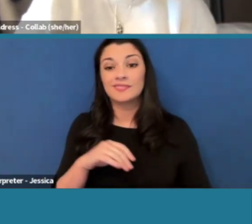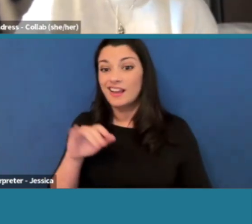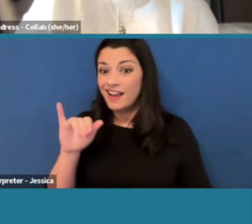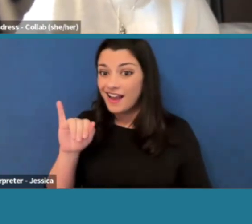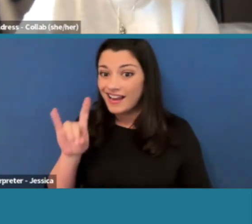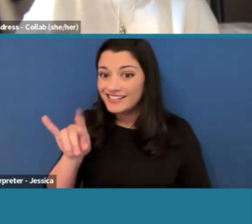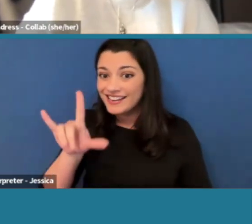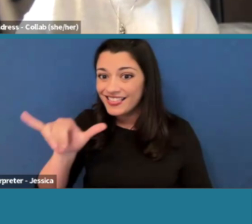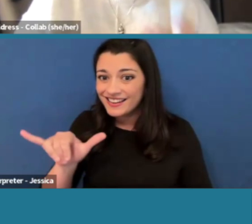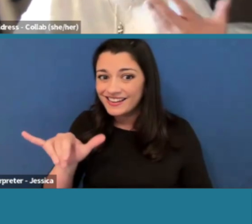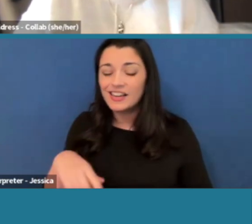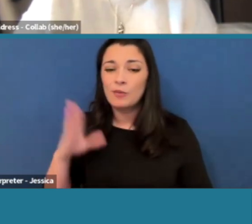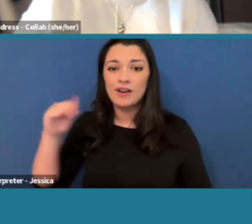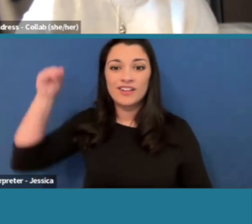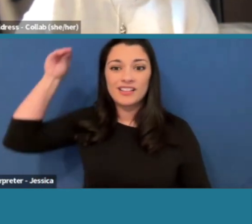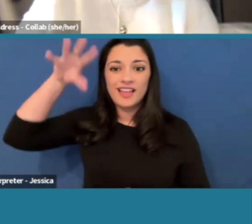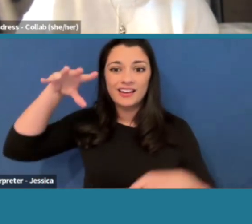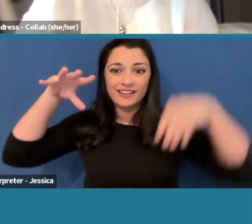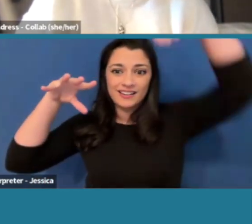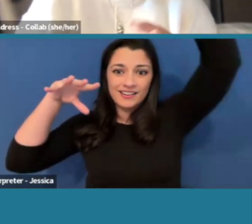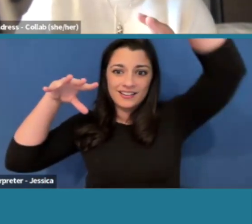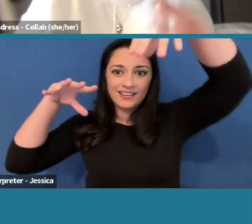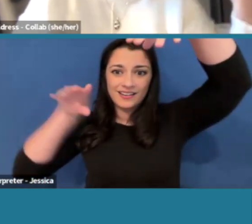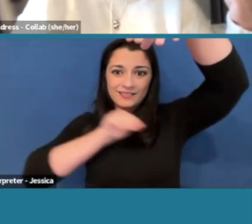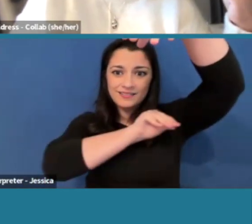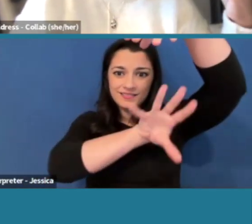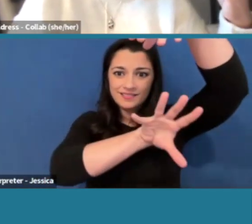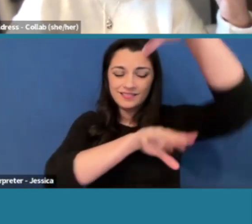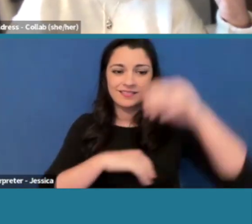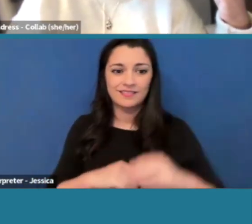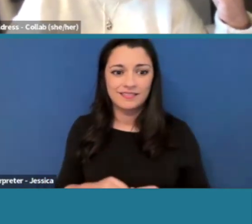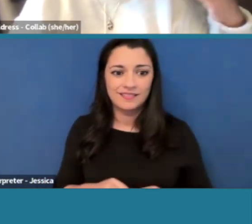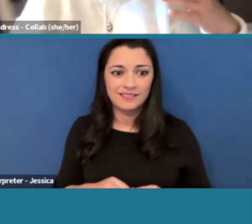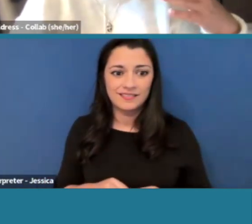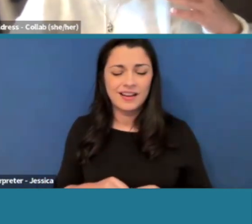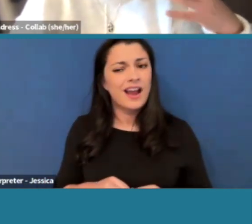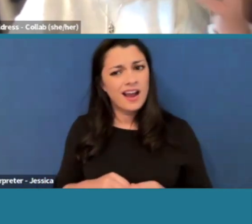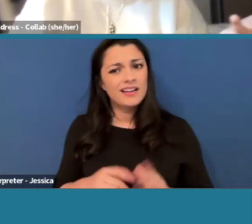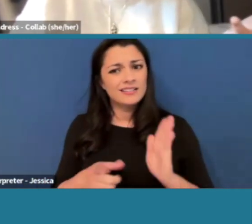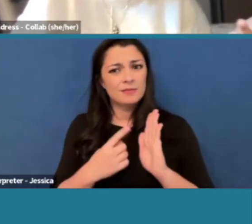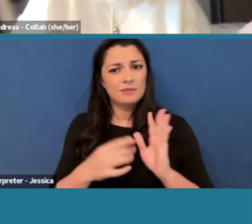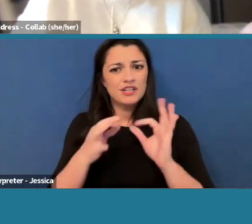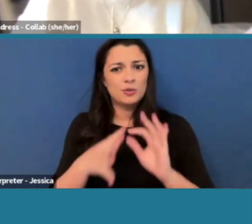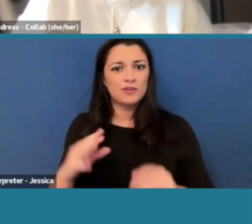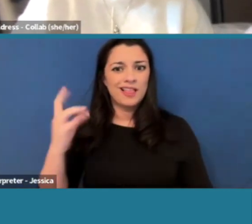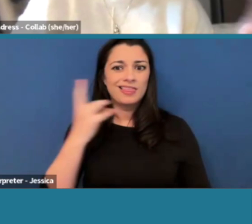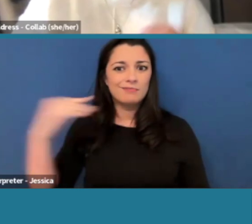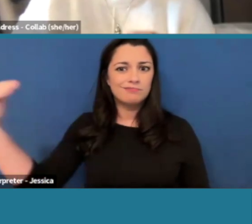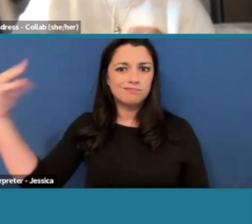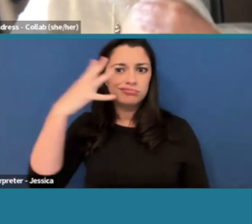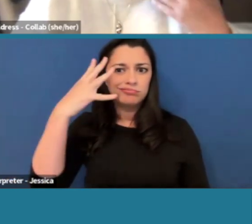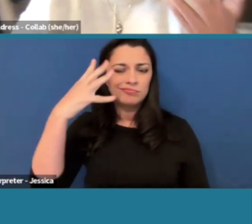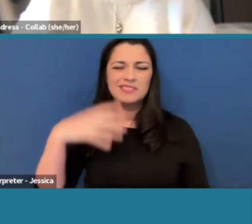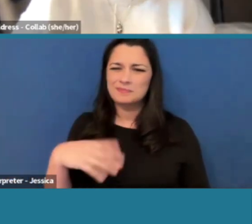front on the interpreters. I've also watched interpreters where lighting came more from the side, but that can cause